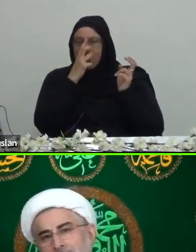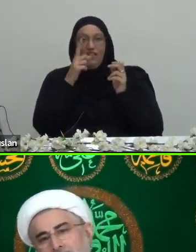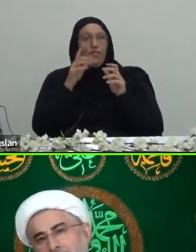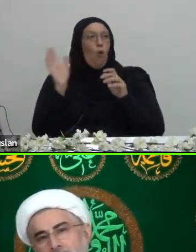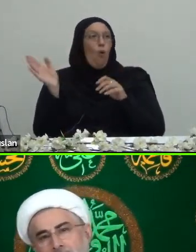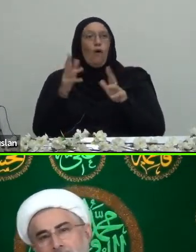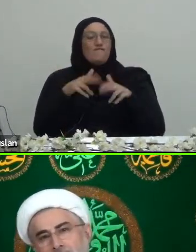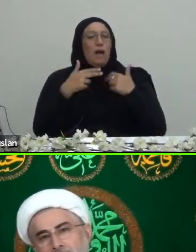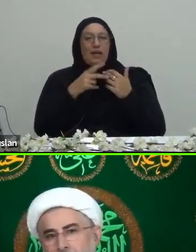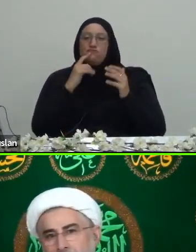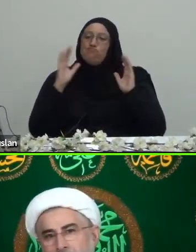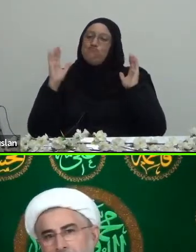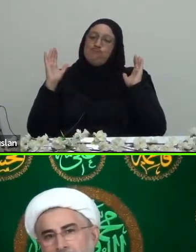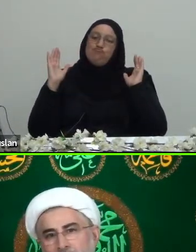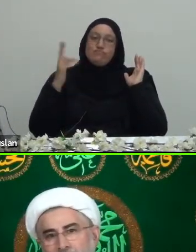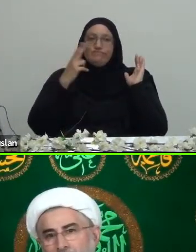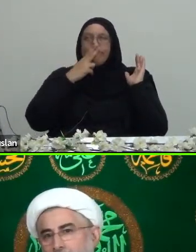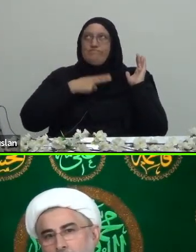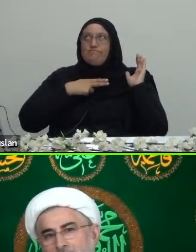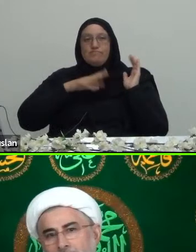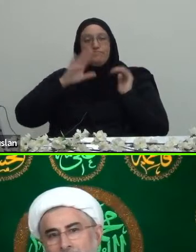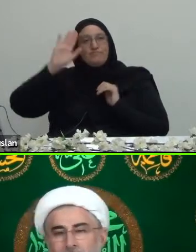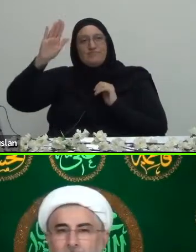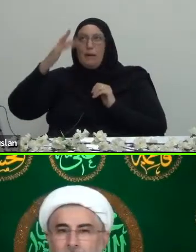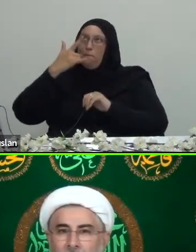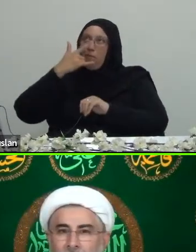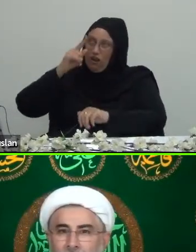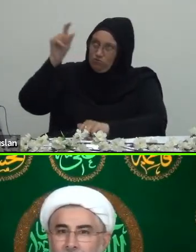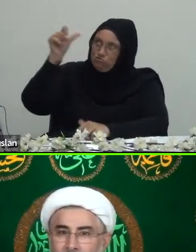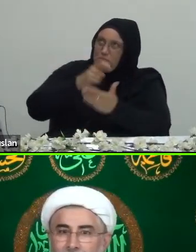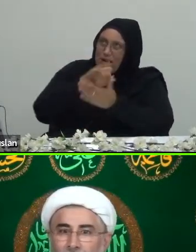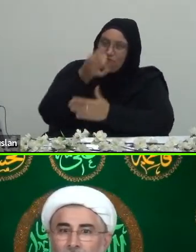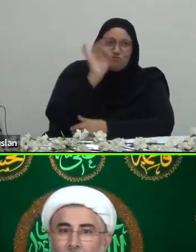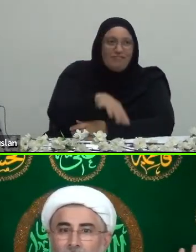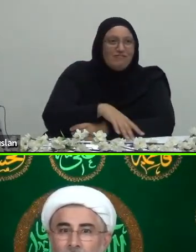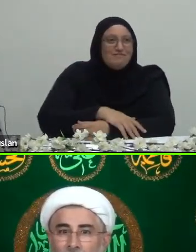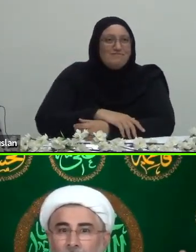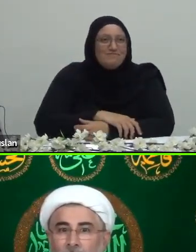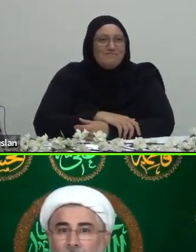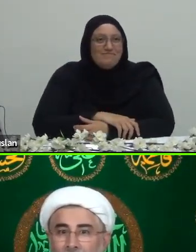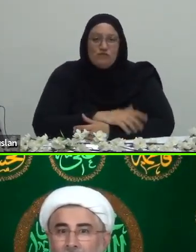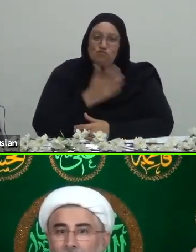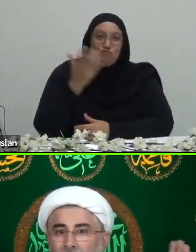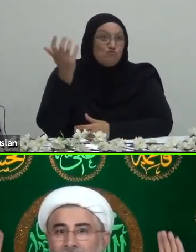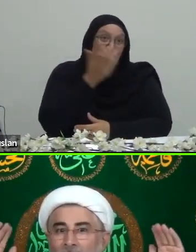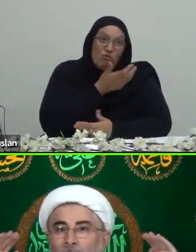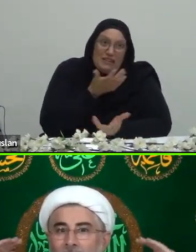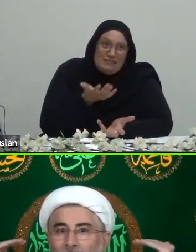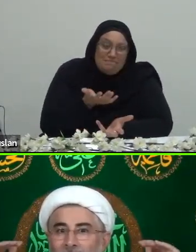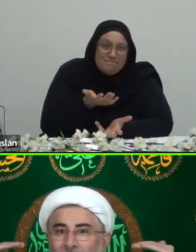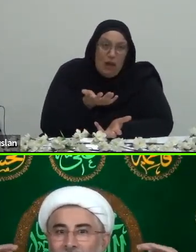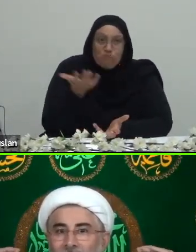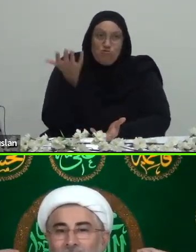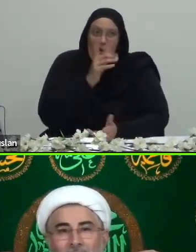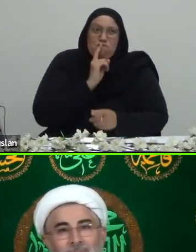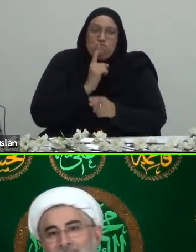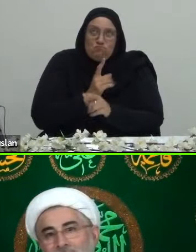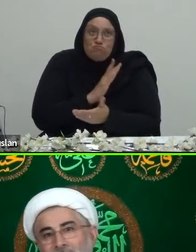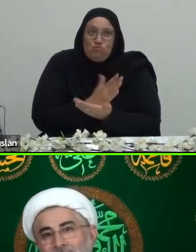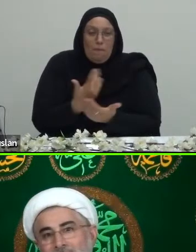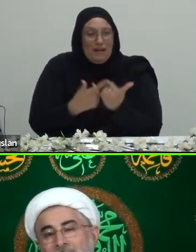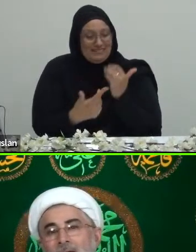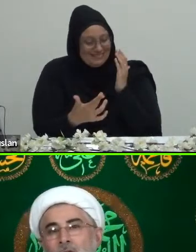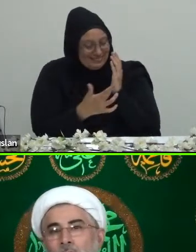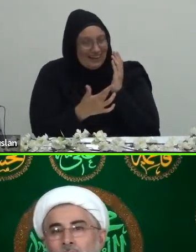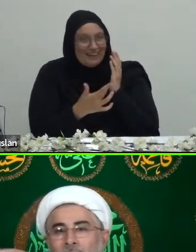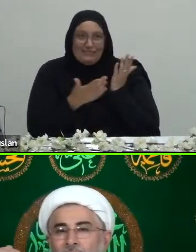look, none of our business. Tough luck, he should have paid it himself. I'm sorry for the sound of it, but on a technical term, that's